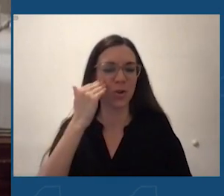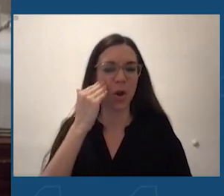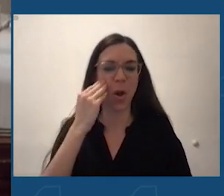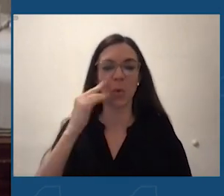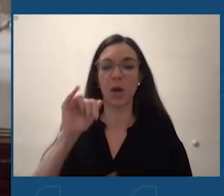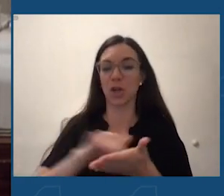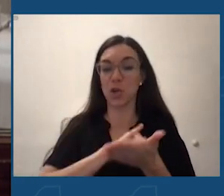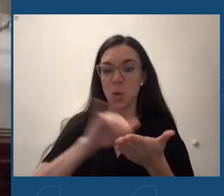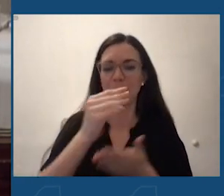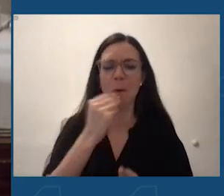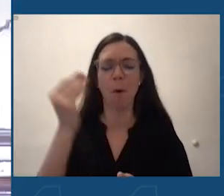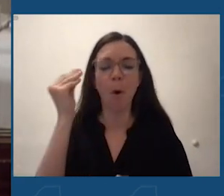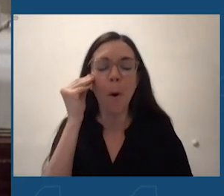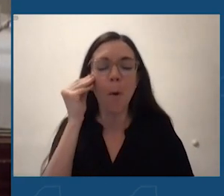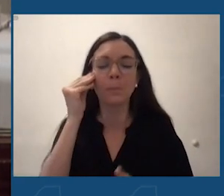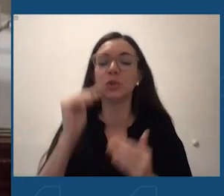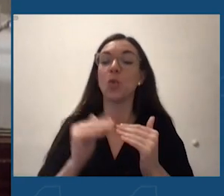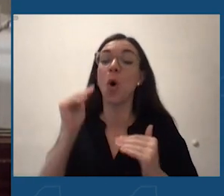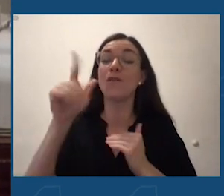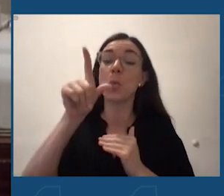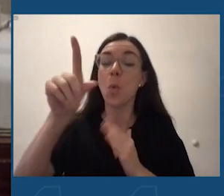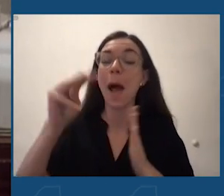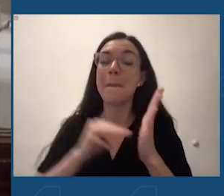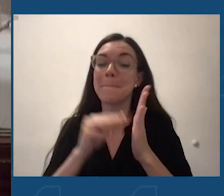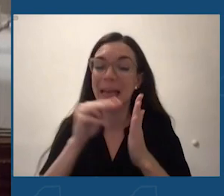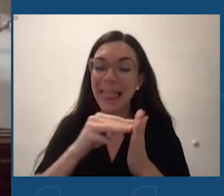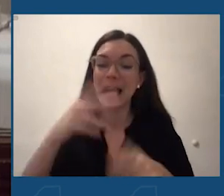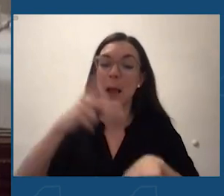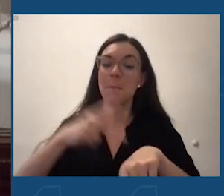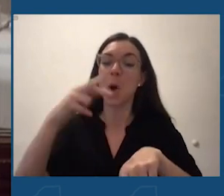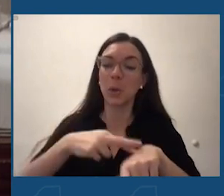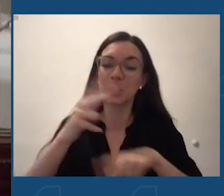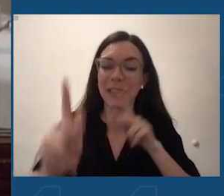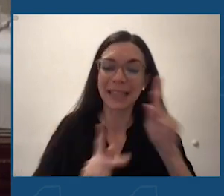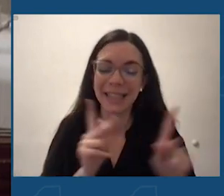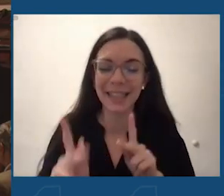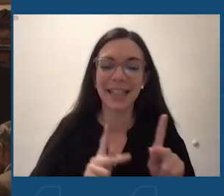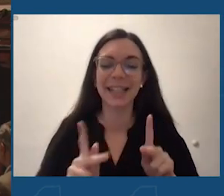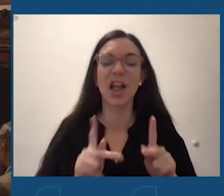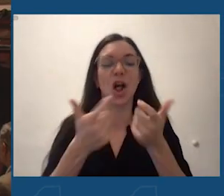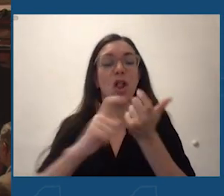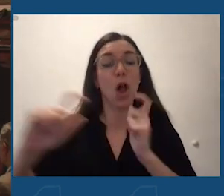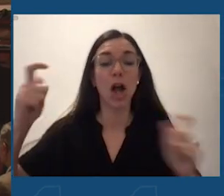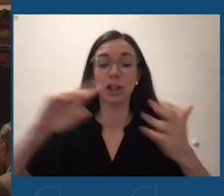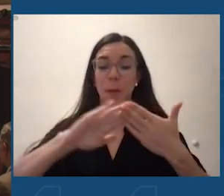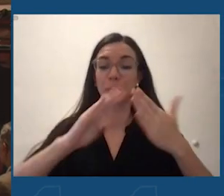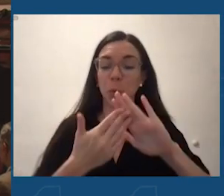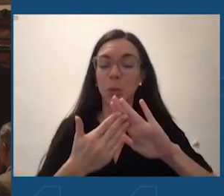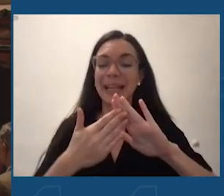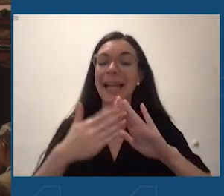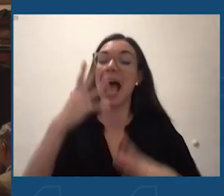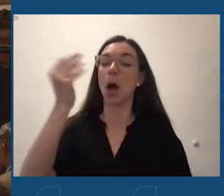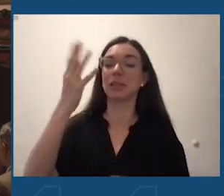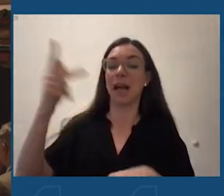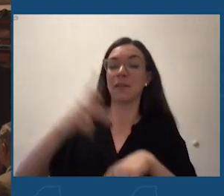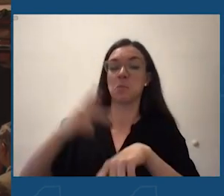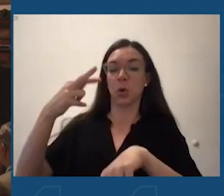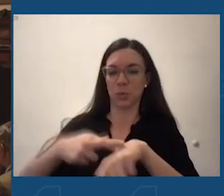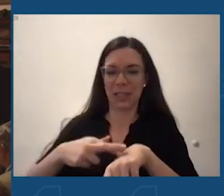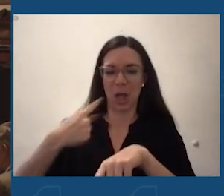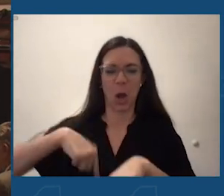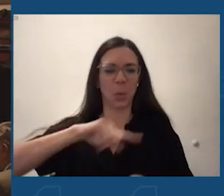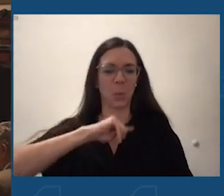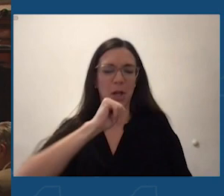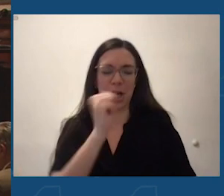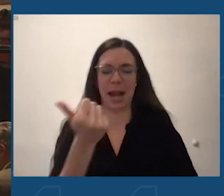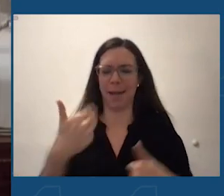1 million Puerto Ricans, the largest community outside of Puerto Rico. We are not giving up the throne to